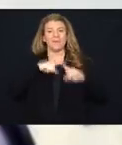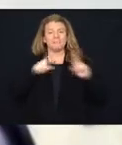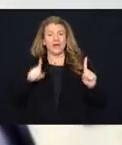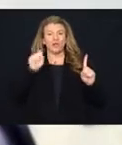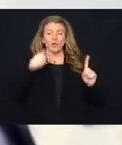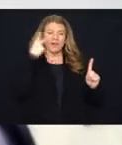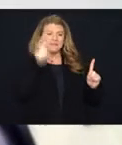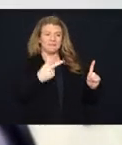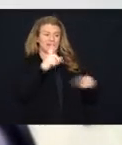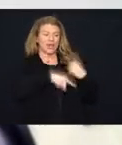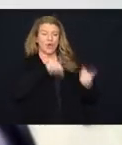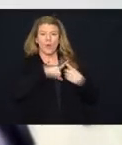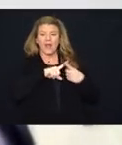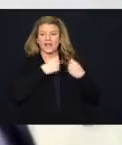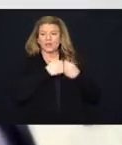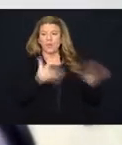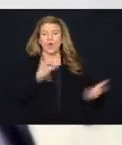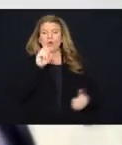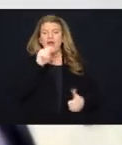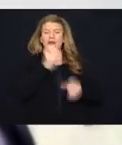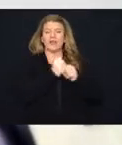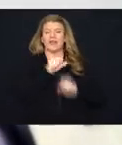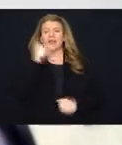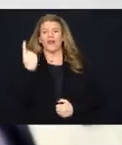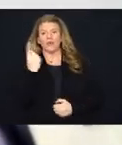tell when it's pretty run down and get another one.